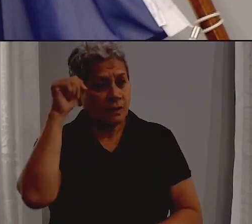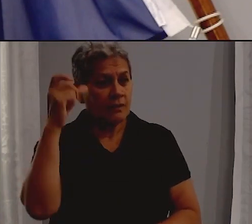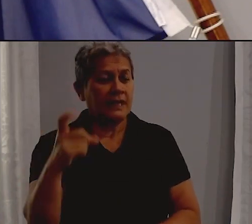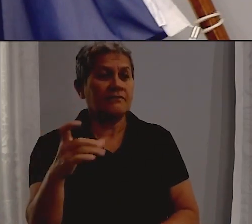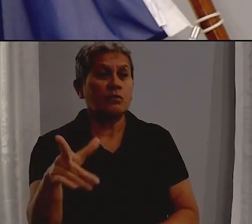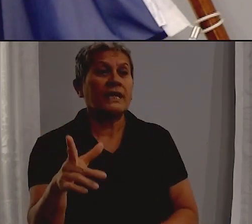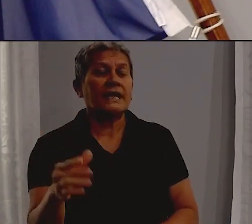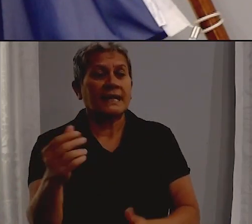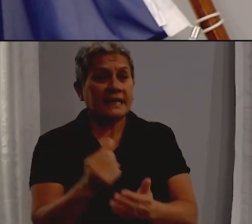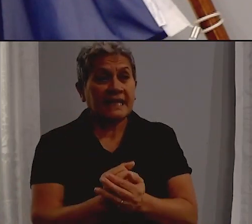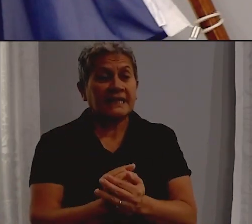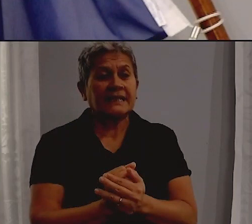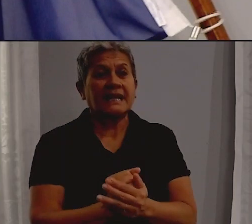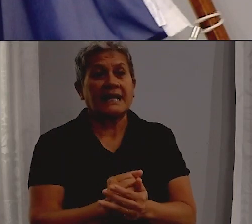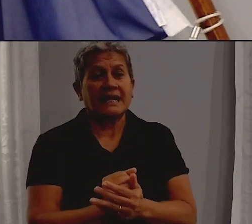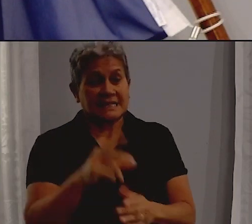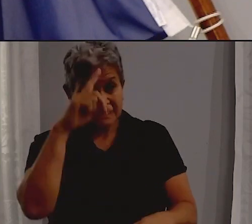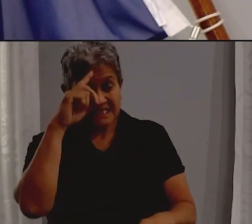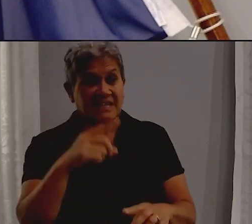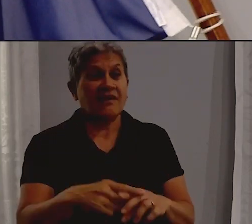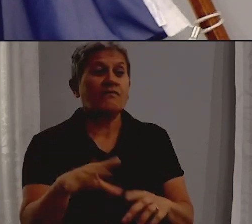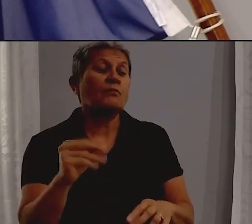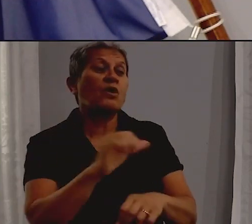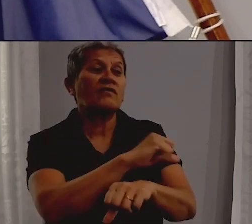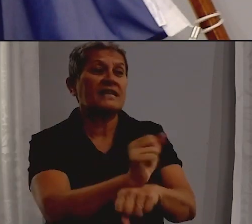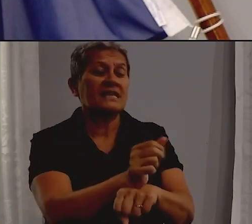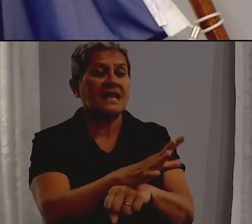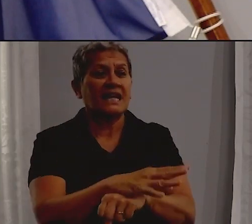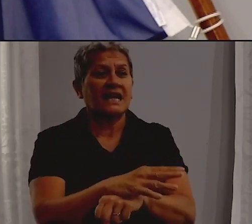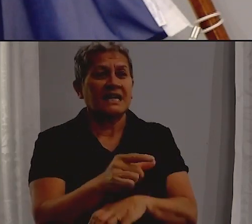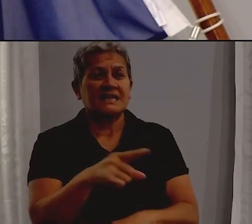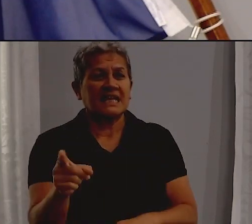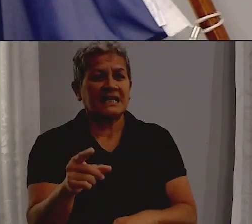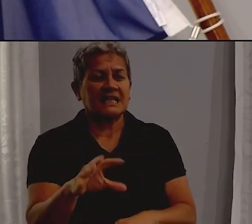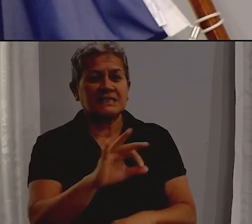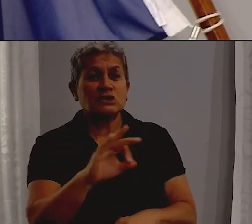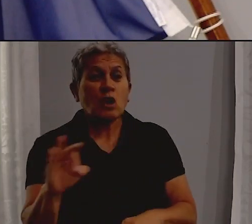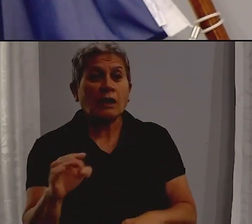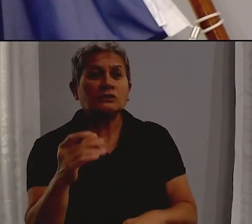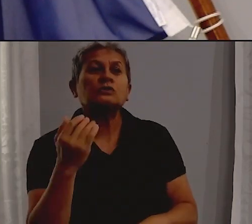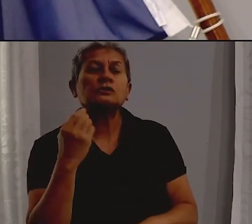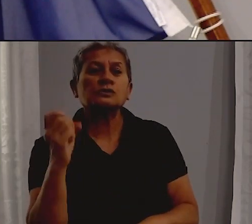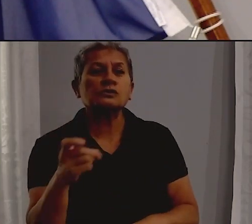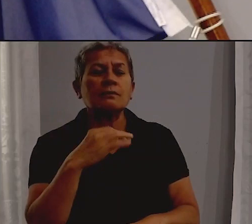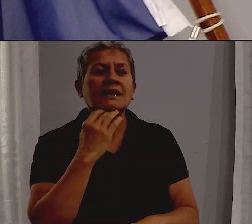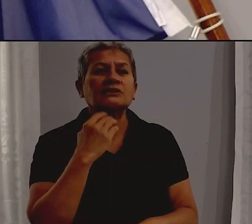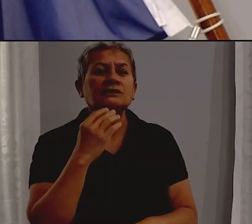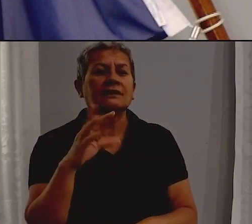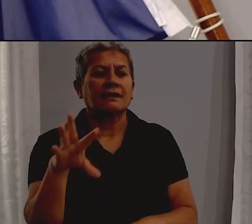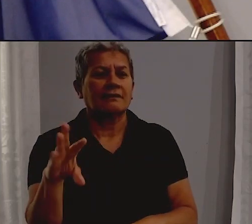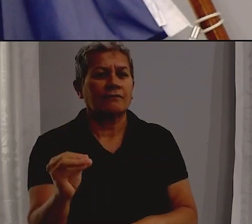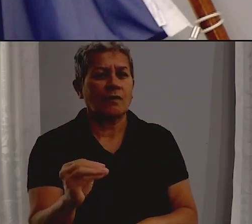mild and can be managed and cared for in their own homes, with oversight by public